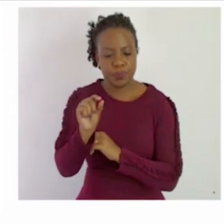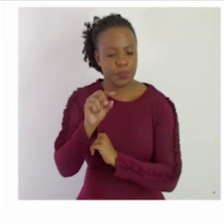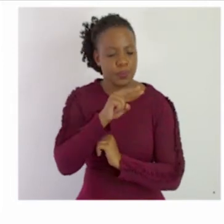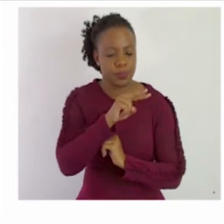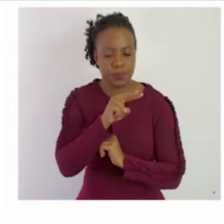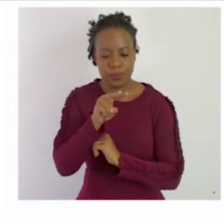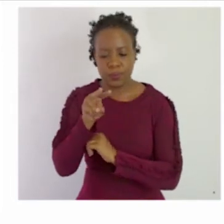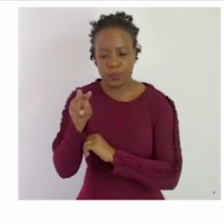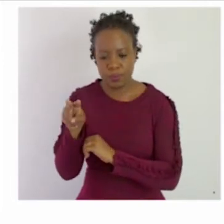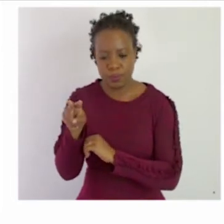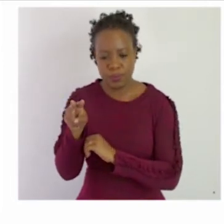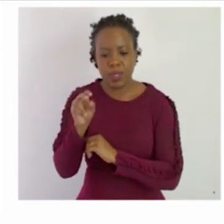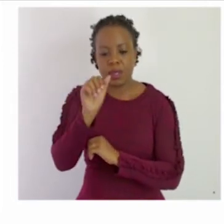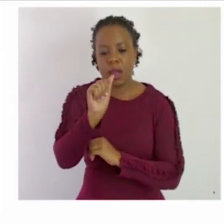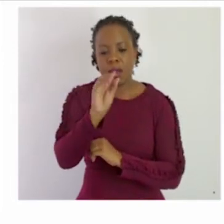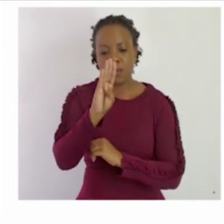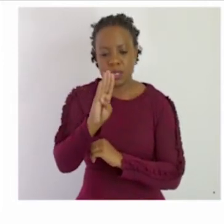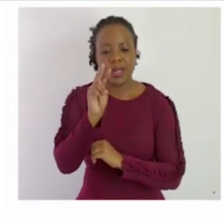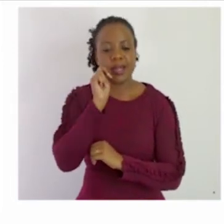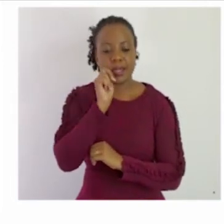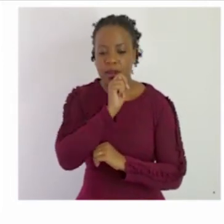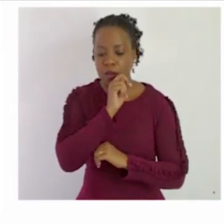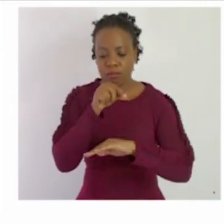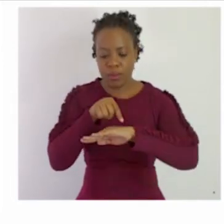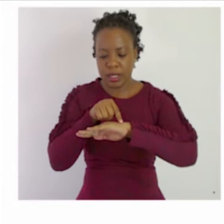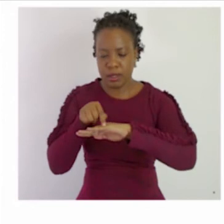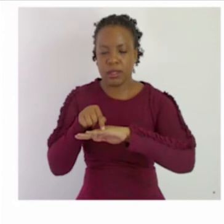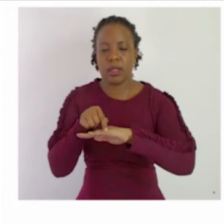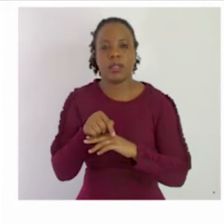in each of the sentences below.